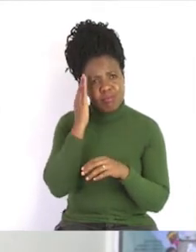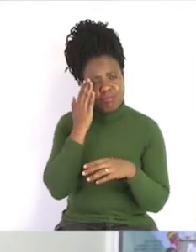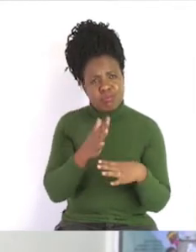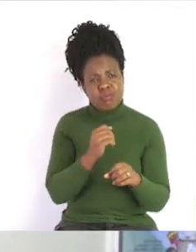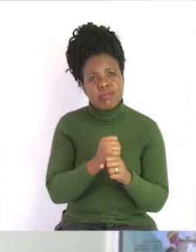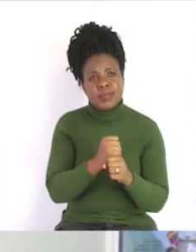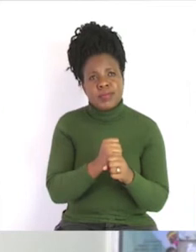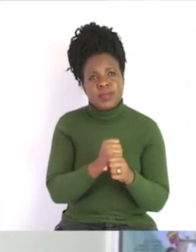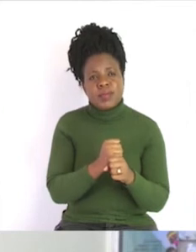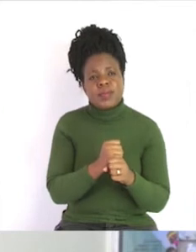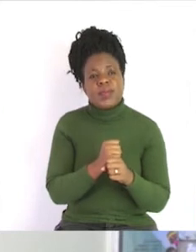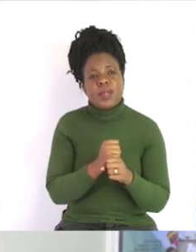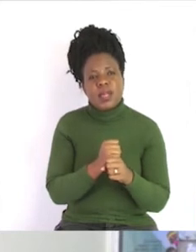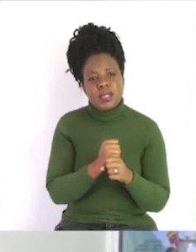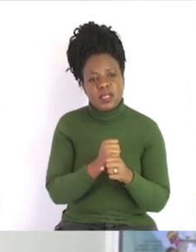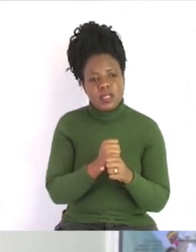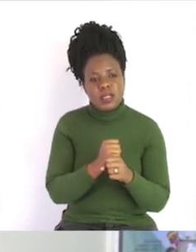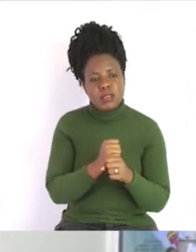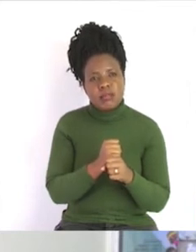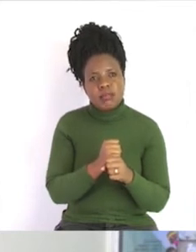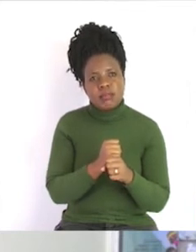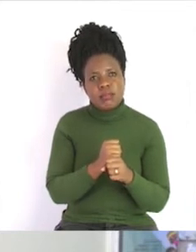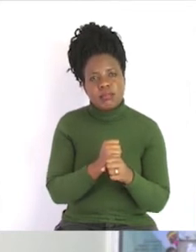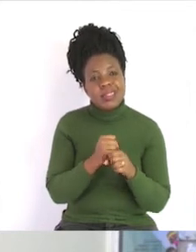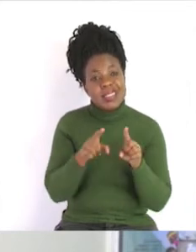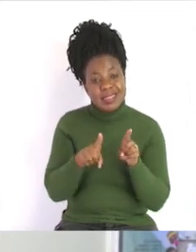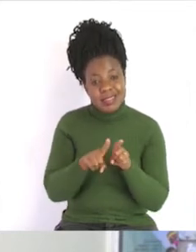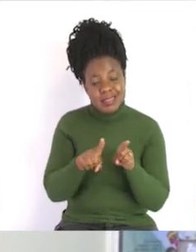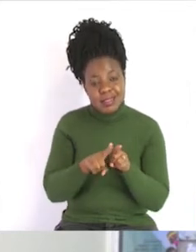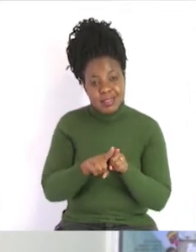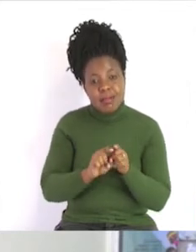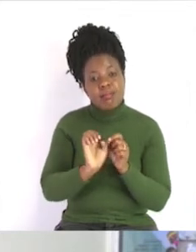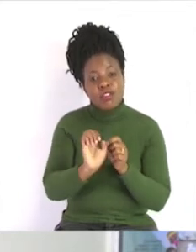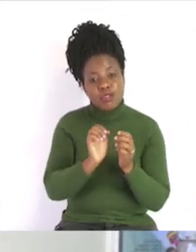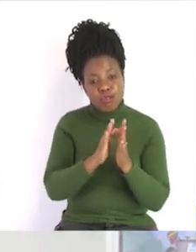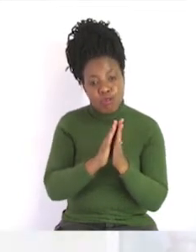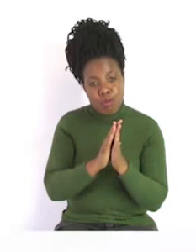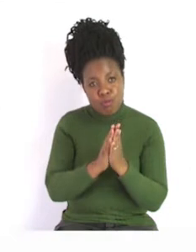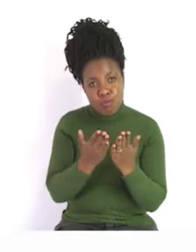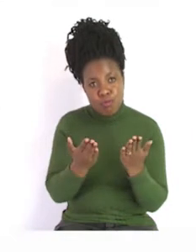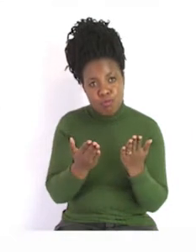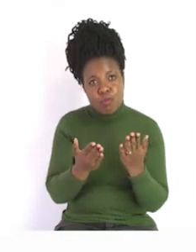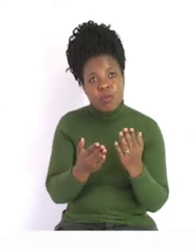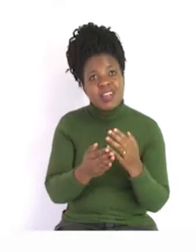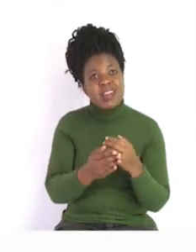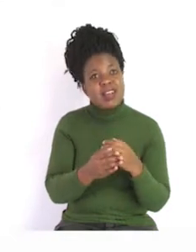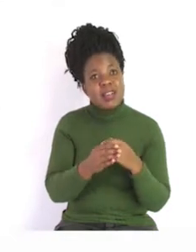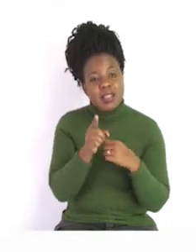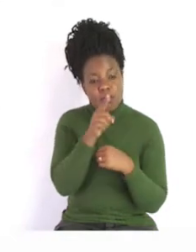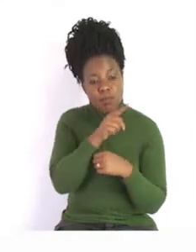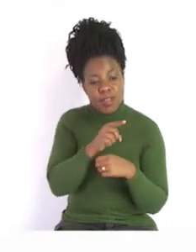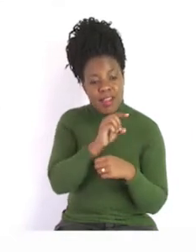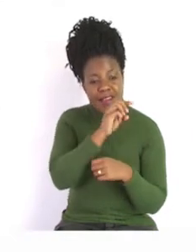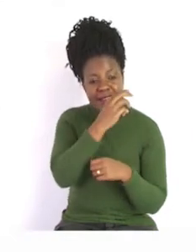And as it says there in the book, can just show you. It says